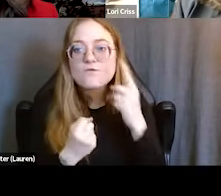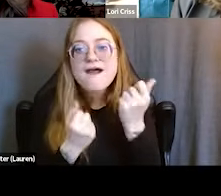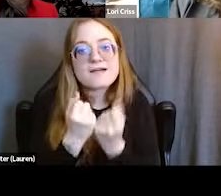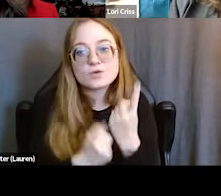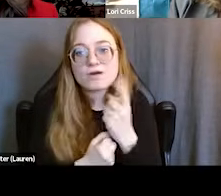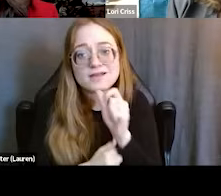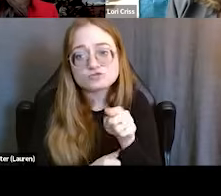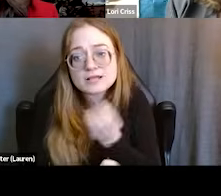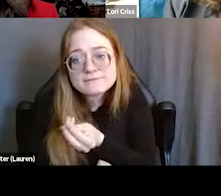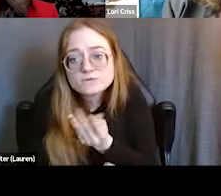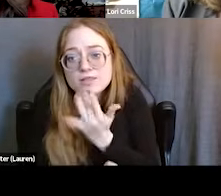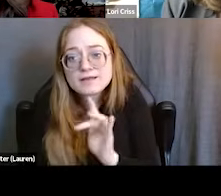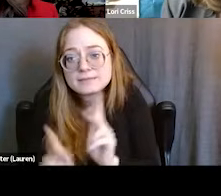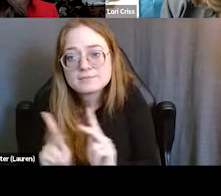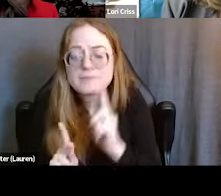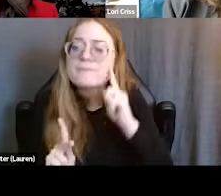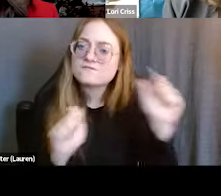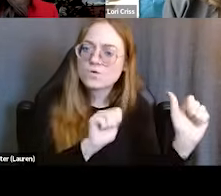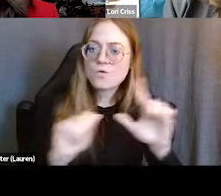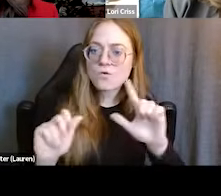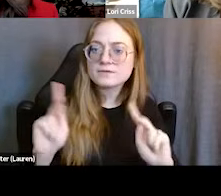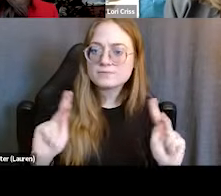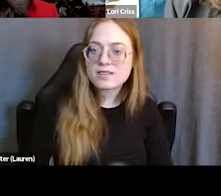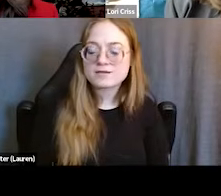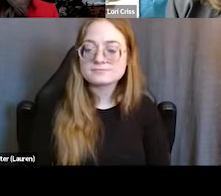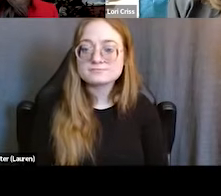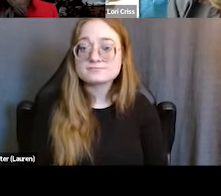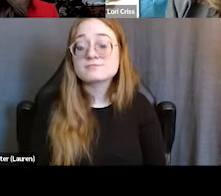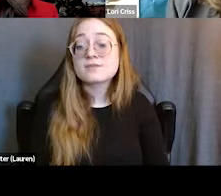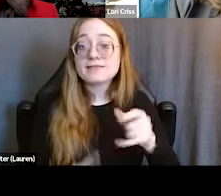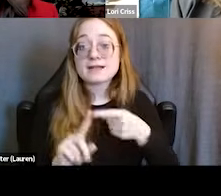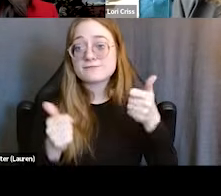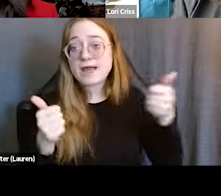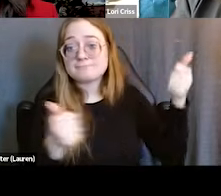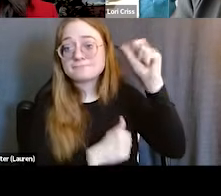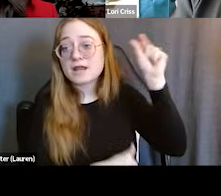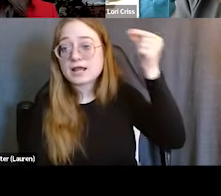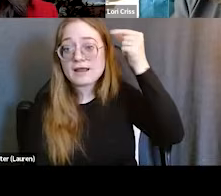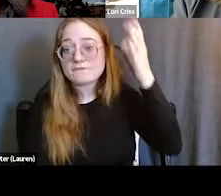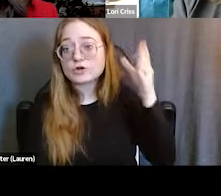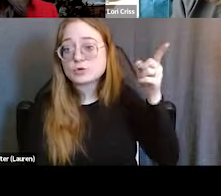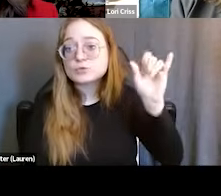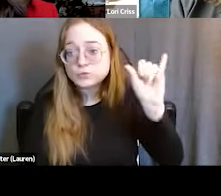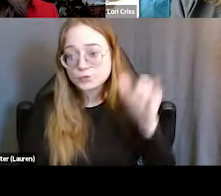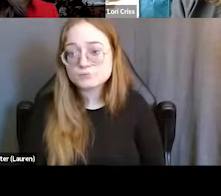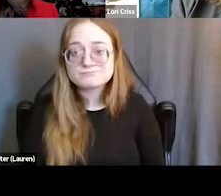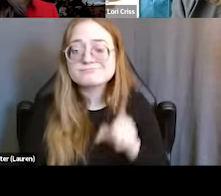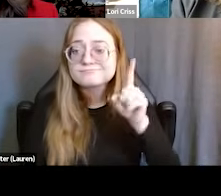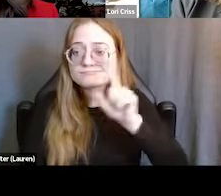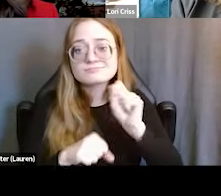few. And this is something that comes straight from the top from Governor DeWine as well. He really